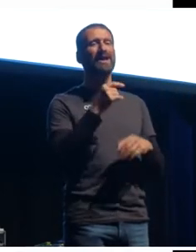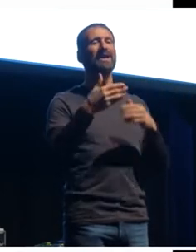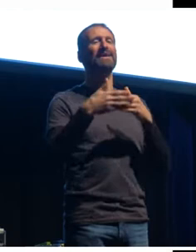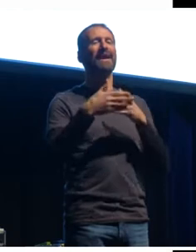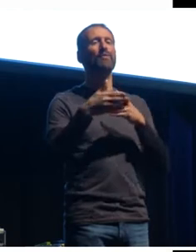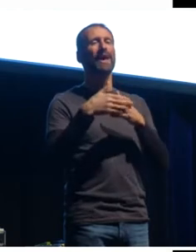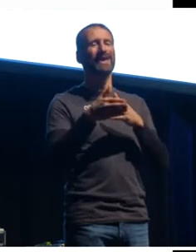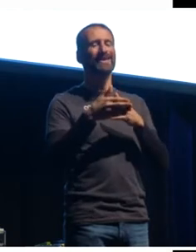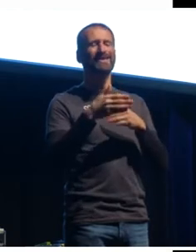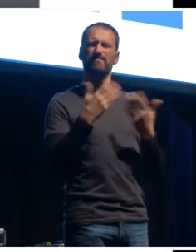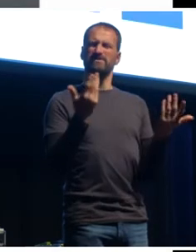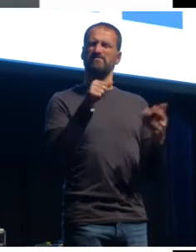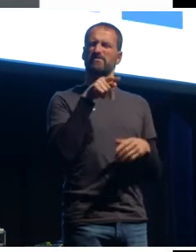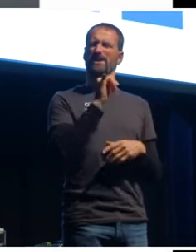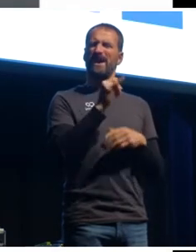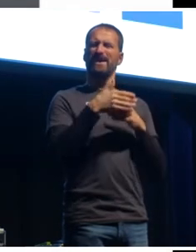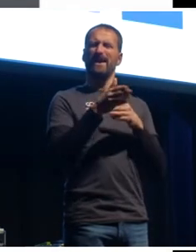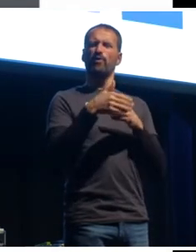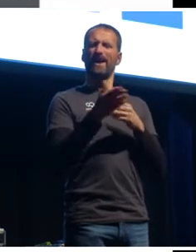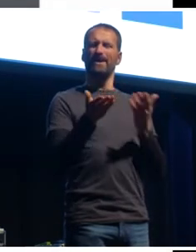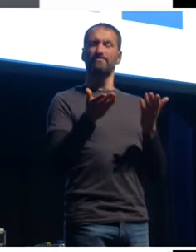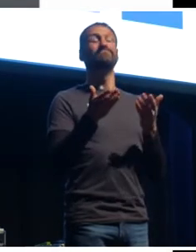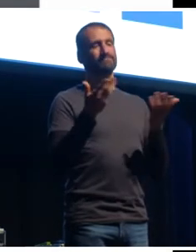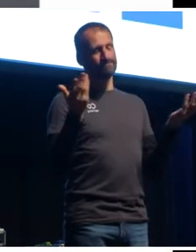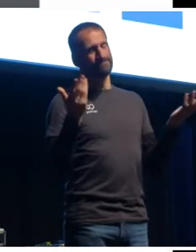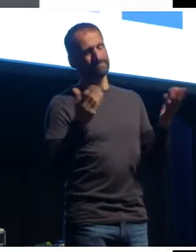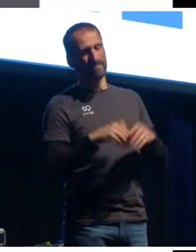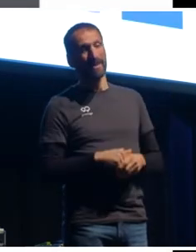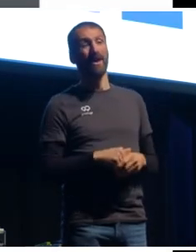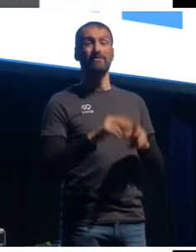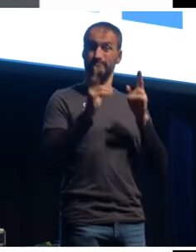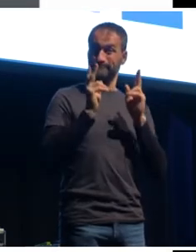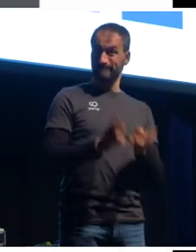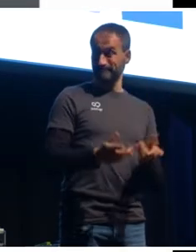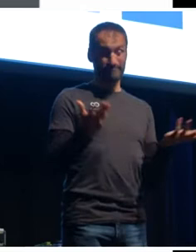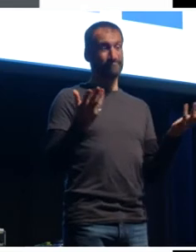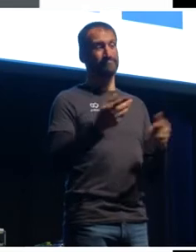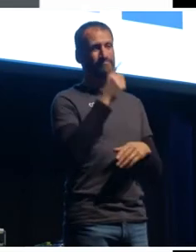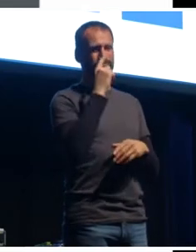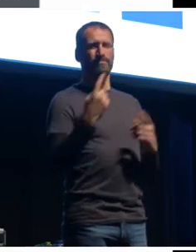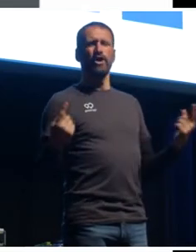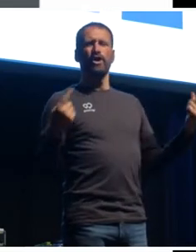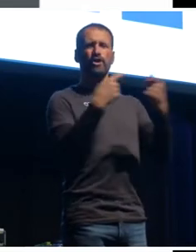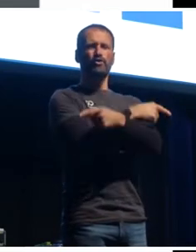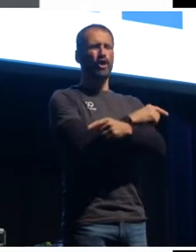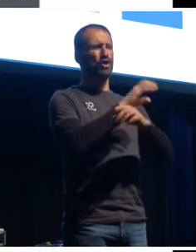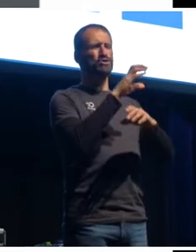So what is an API gateway? Basically, it's that you take some of those cross-cutting